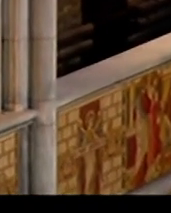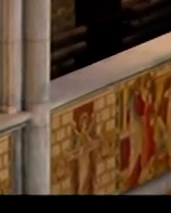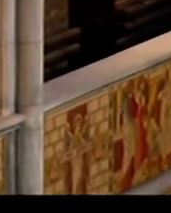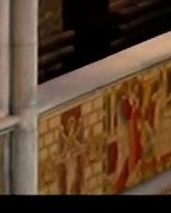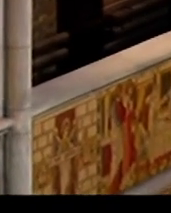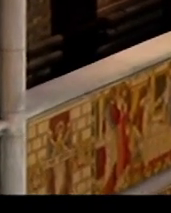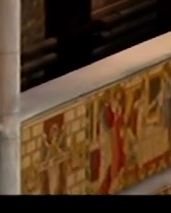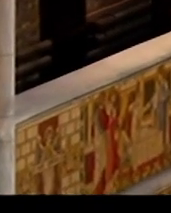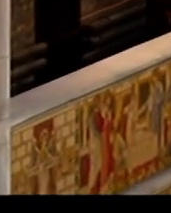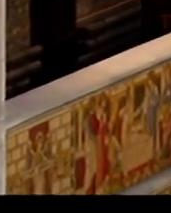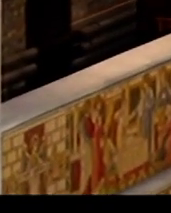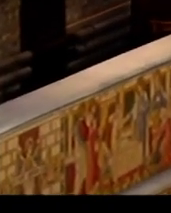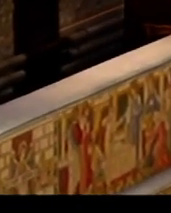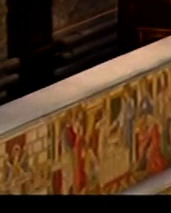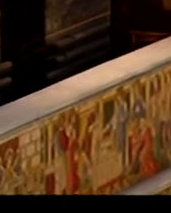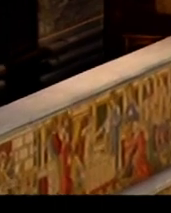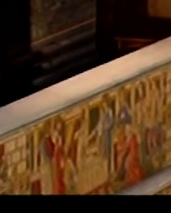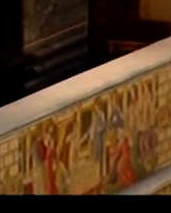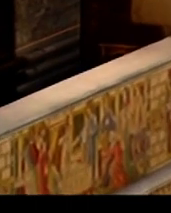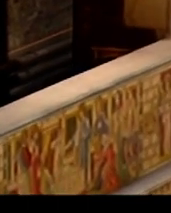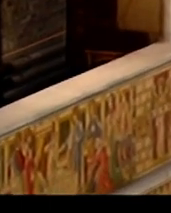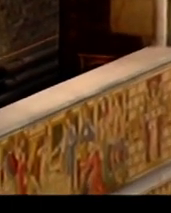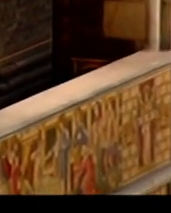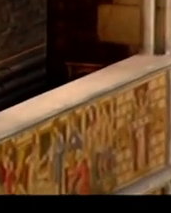Thank you.